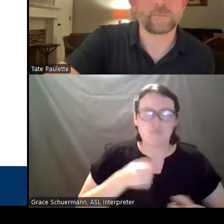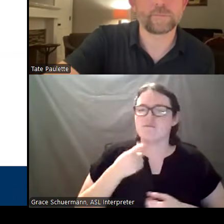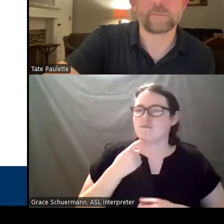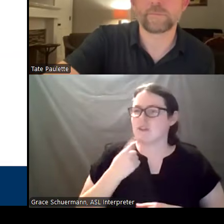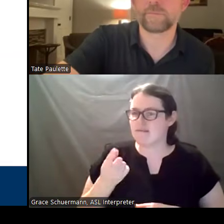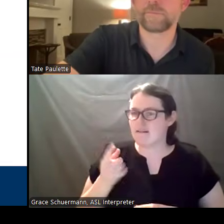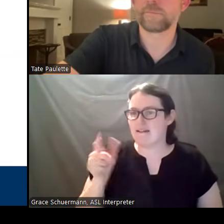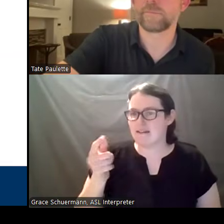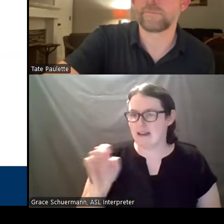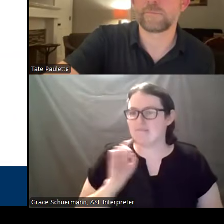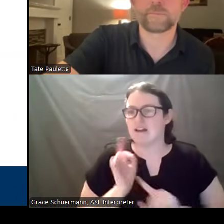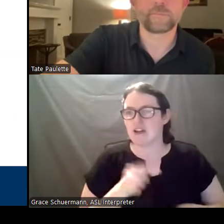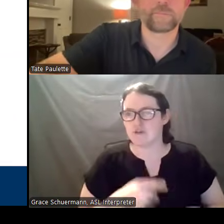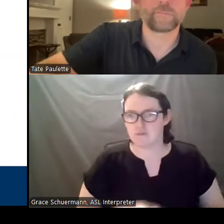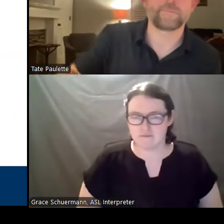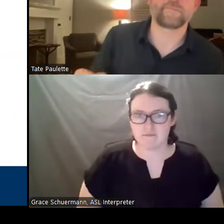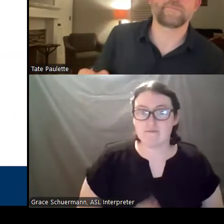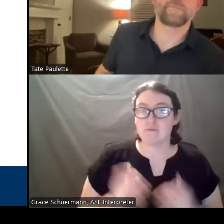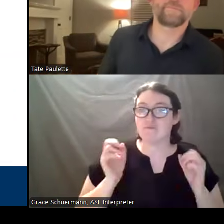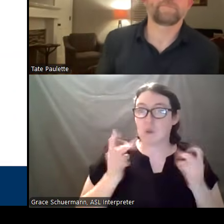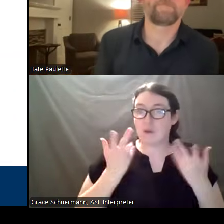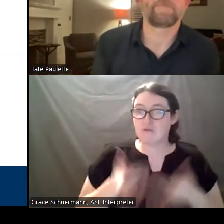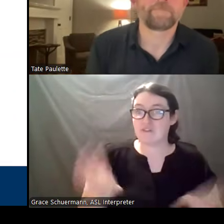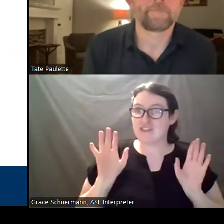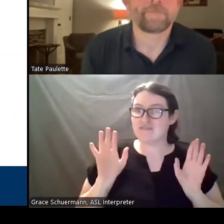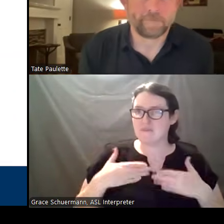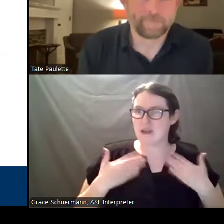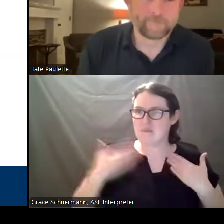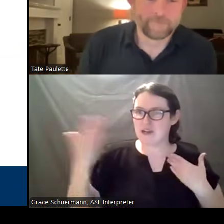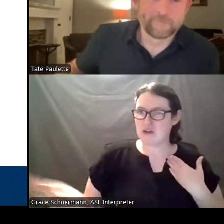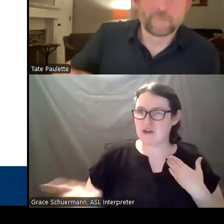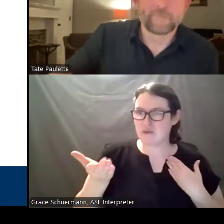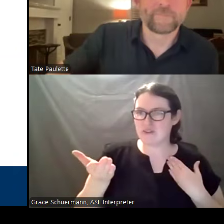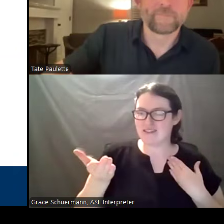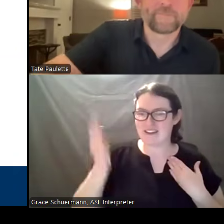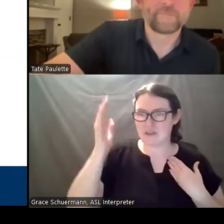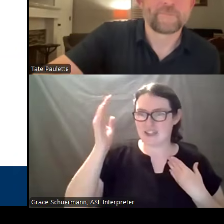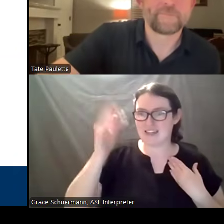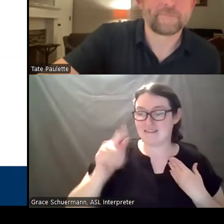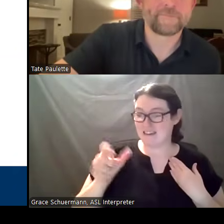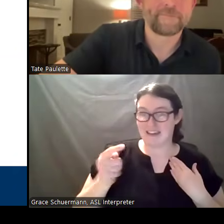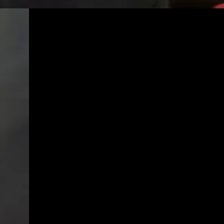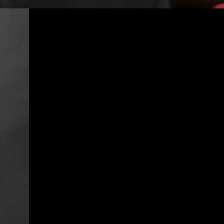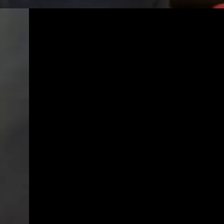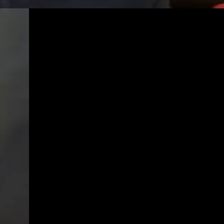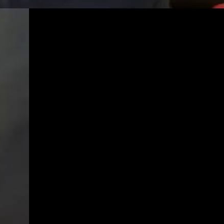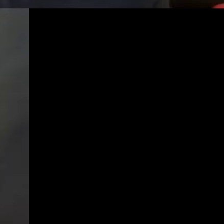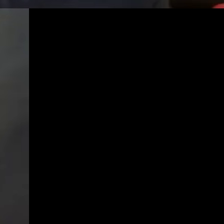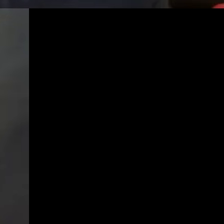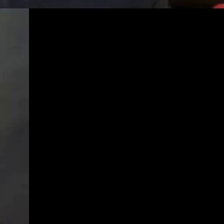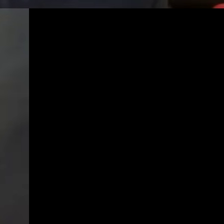of that aside, I am very happy again to introduce our talk. So please, Tate.